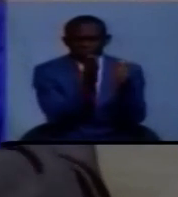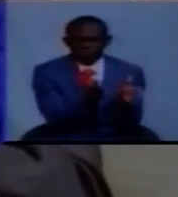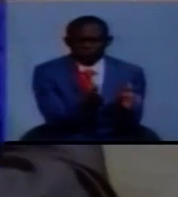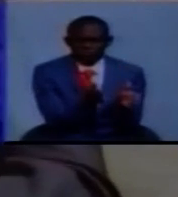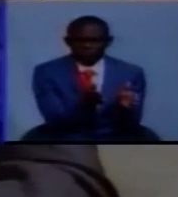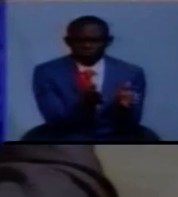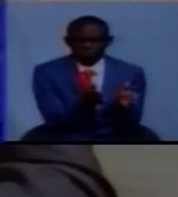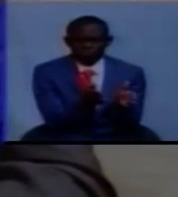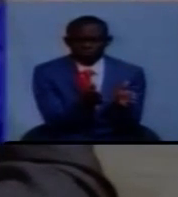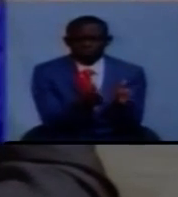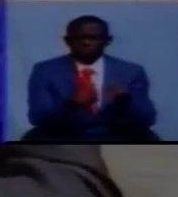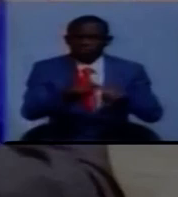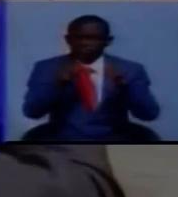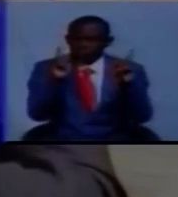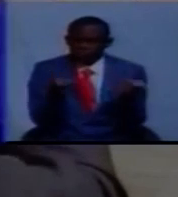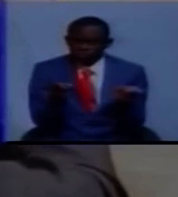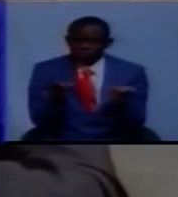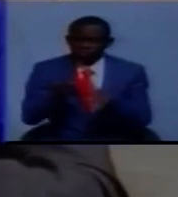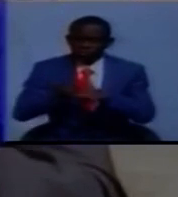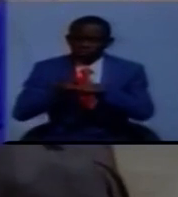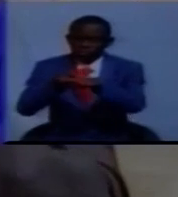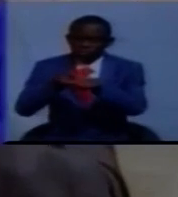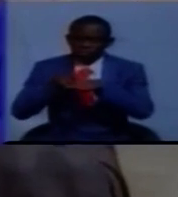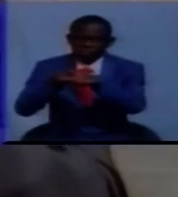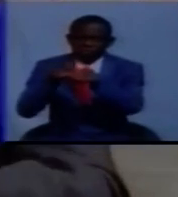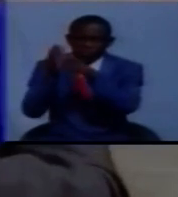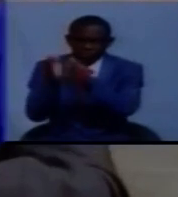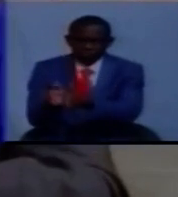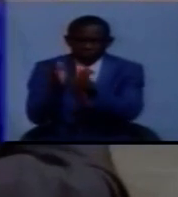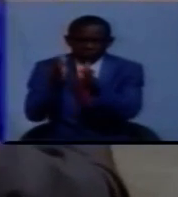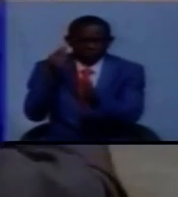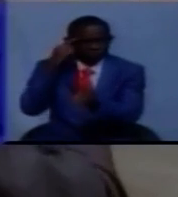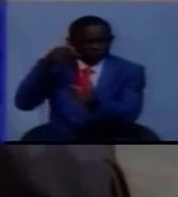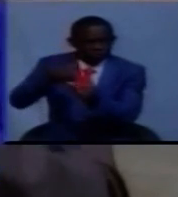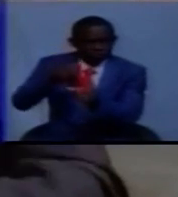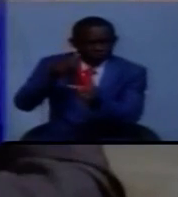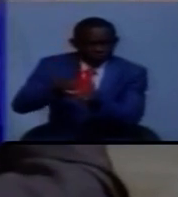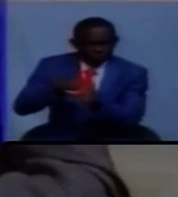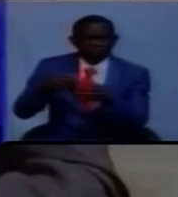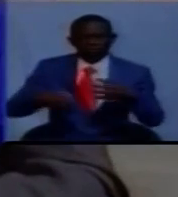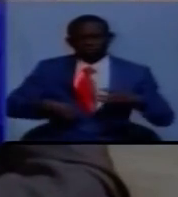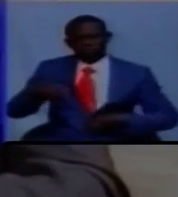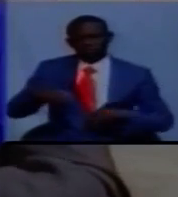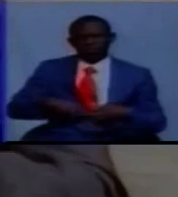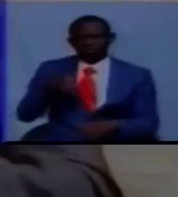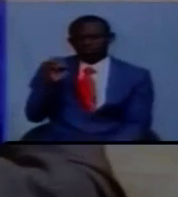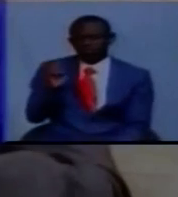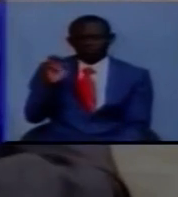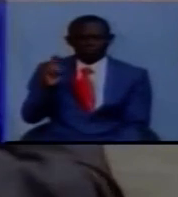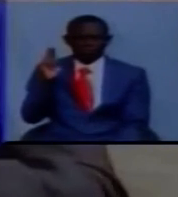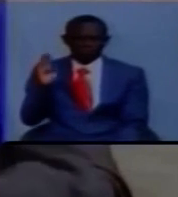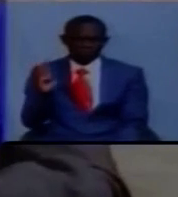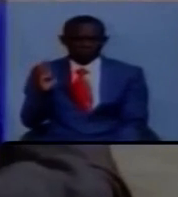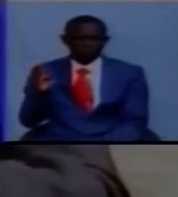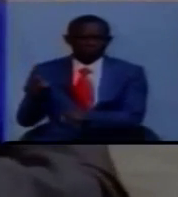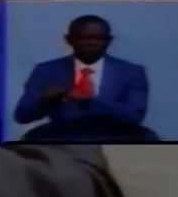demands which the transporters are making to the ERB and to the oil companies. So when you mix up